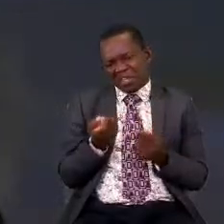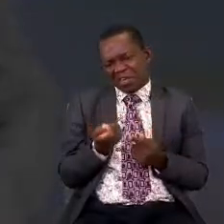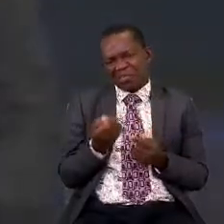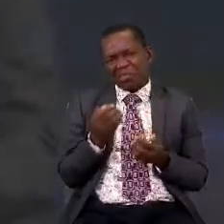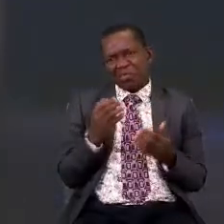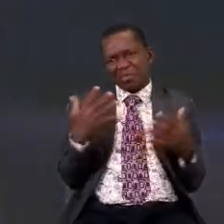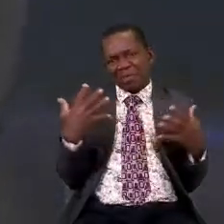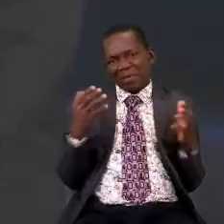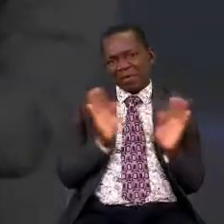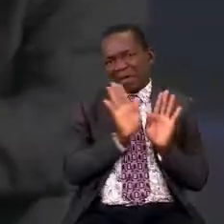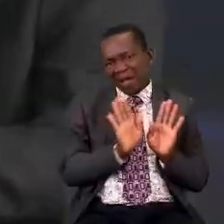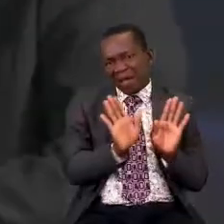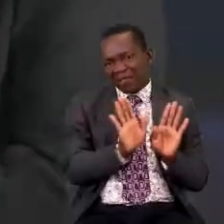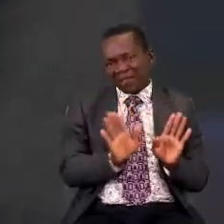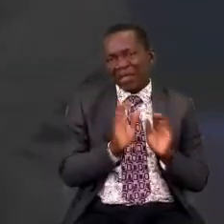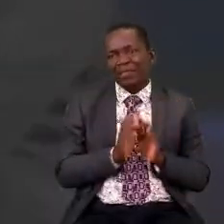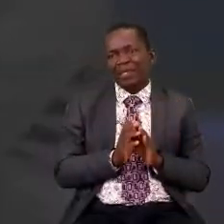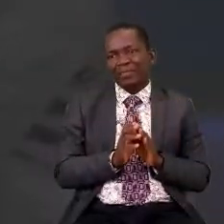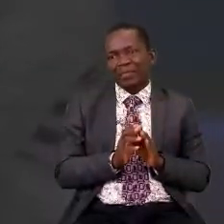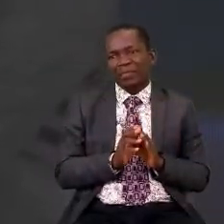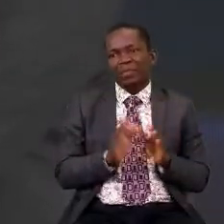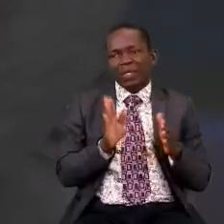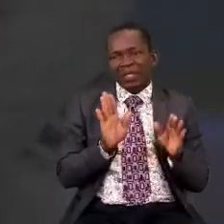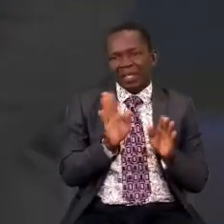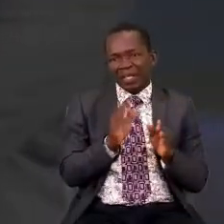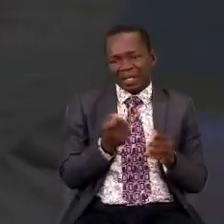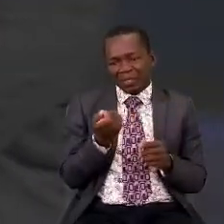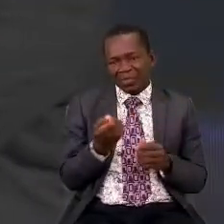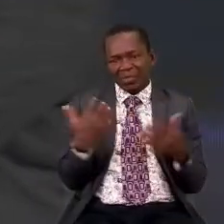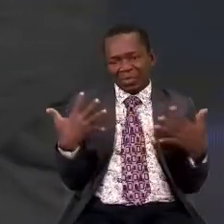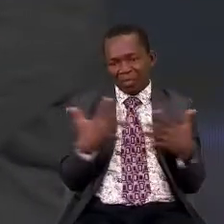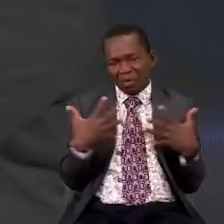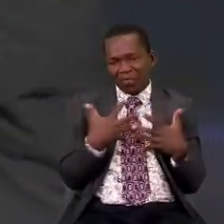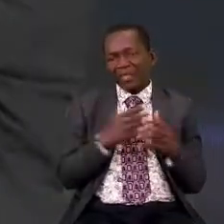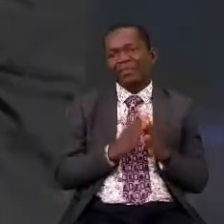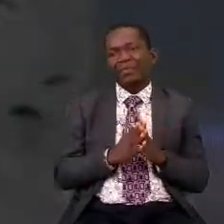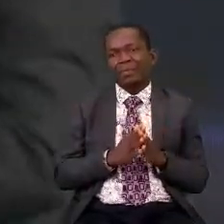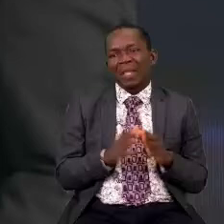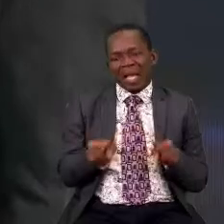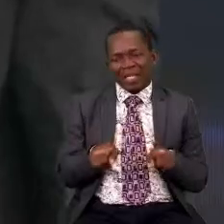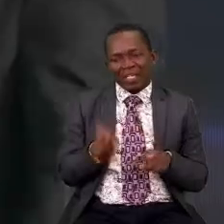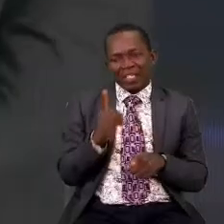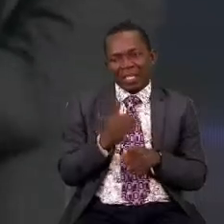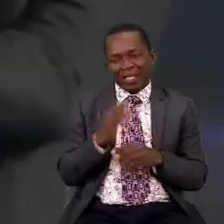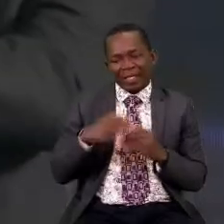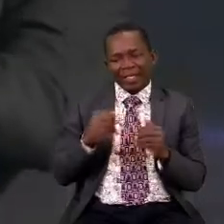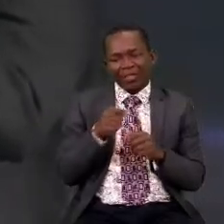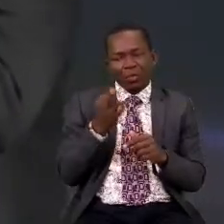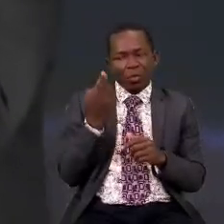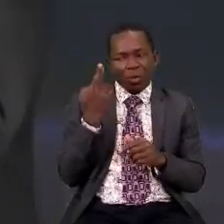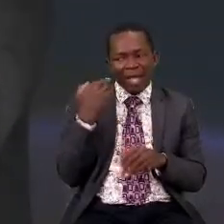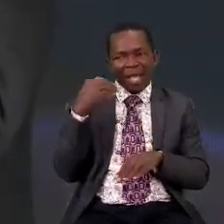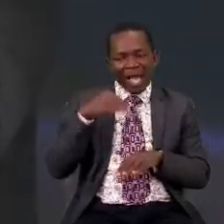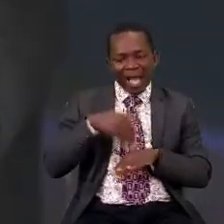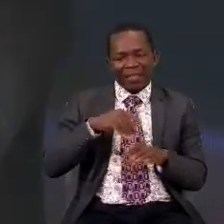started the ministry, because you're looking at them. You're not looking at your God. And you're forgetting the